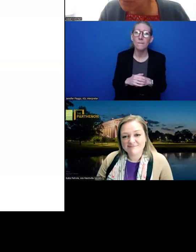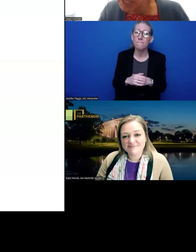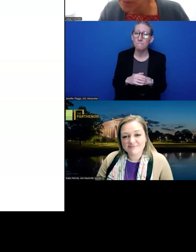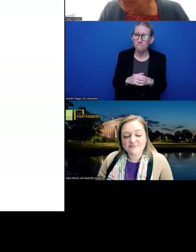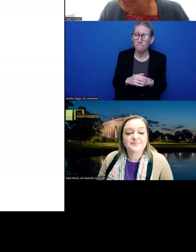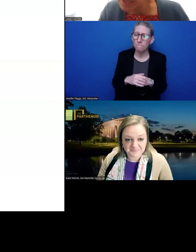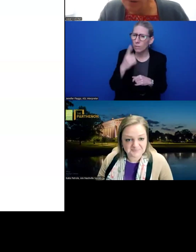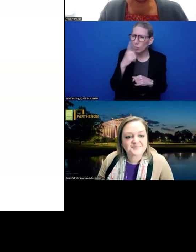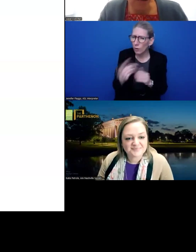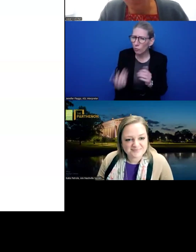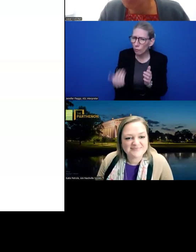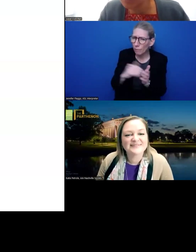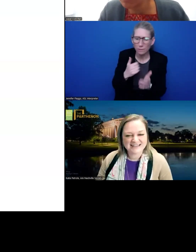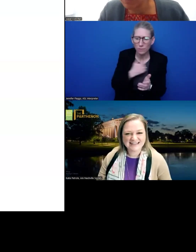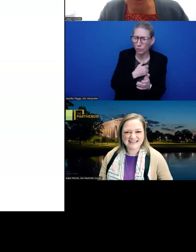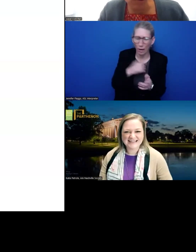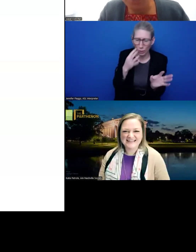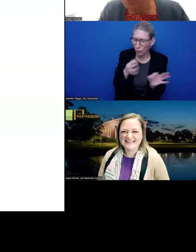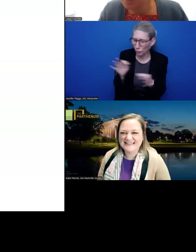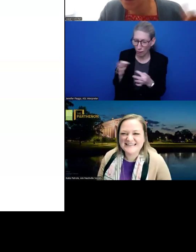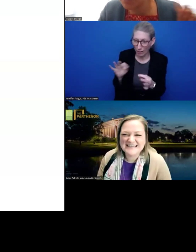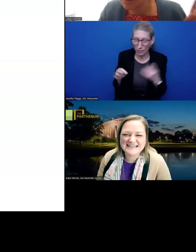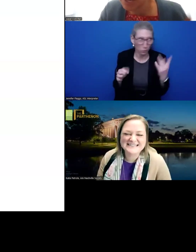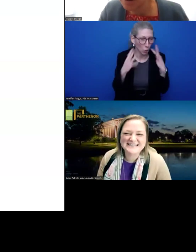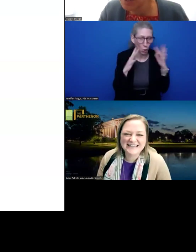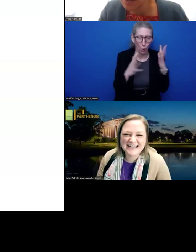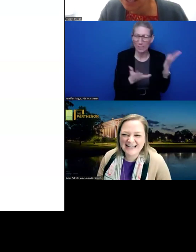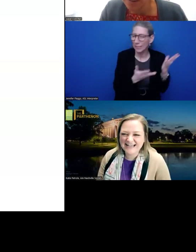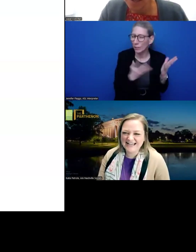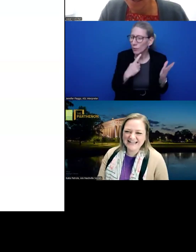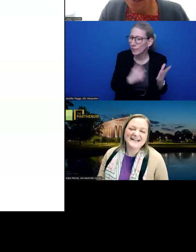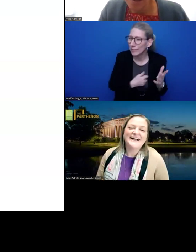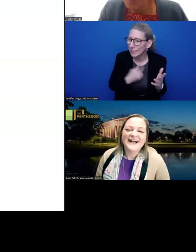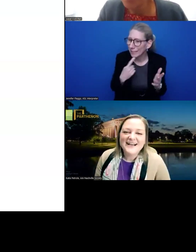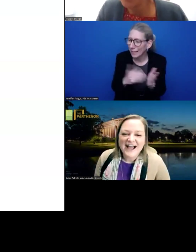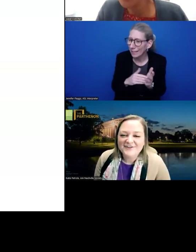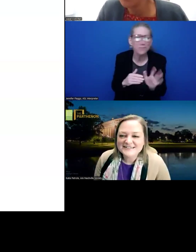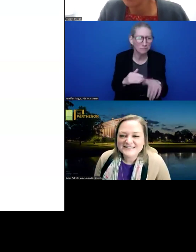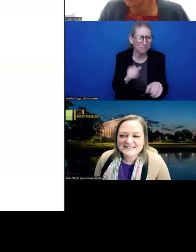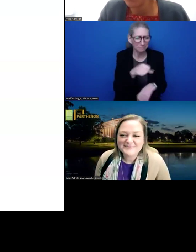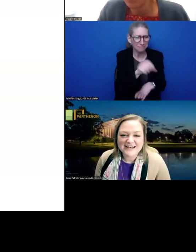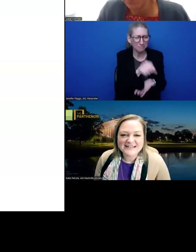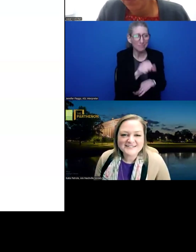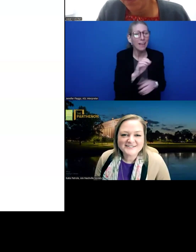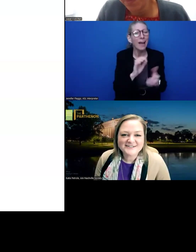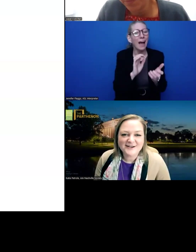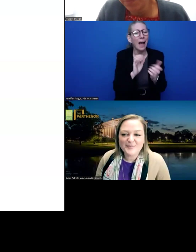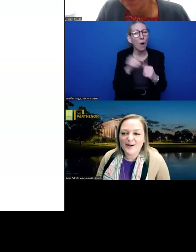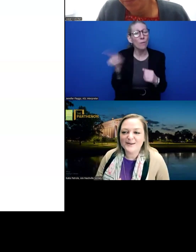Katie, could you please repeat? Sorry, I got distracted from a noise around here. Sorry. How did the